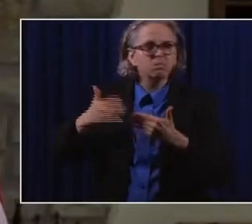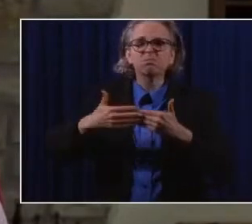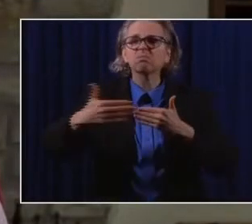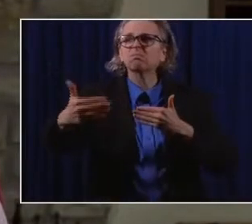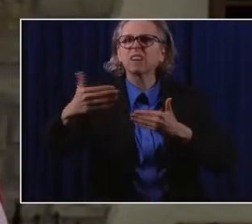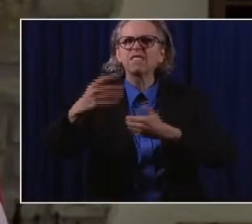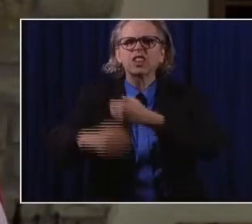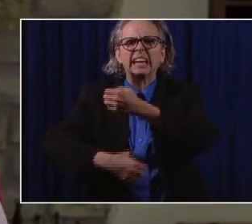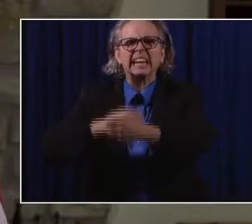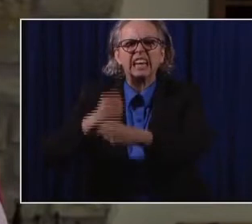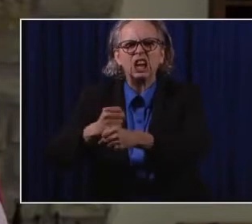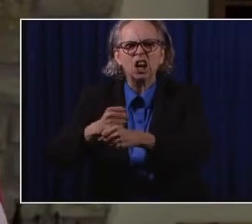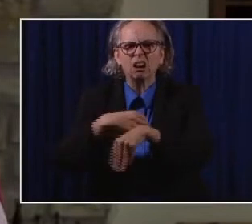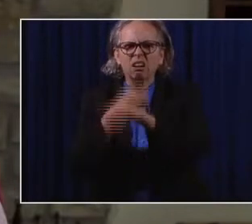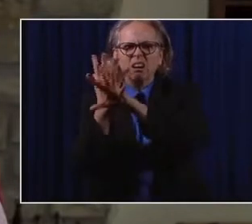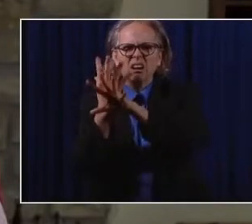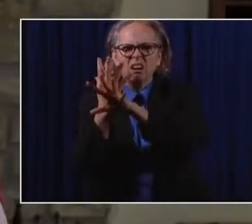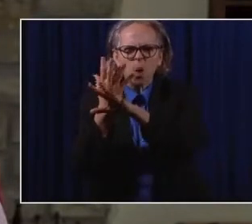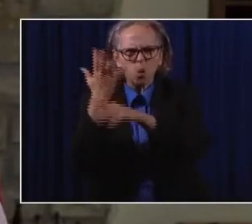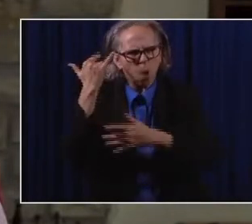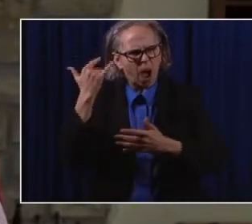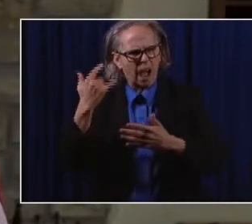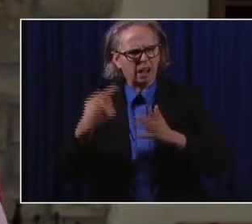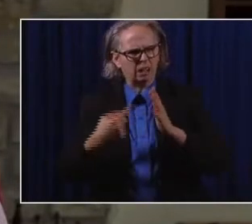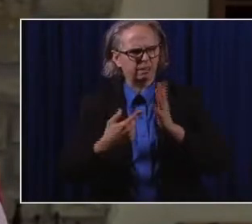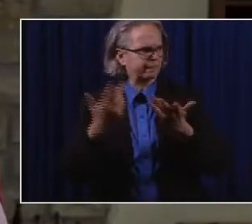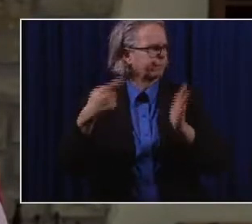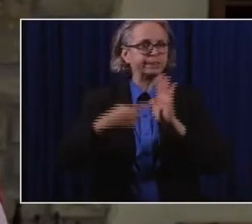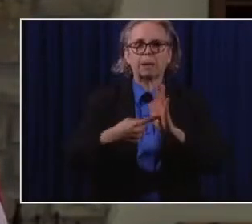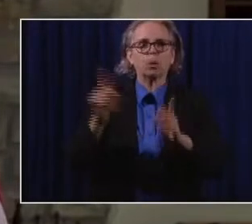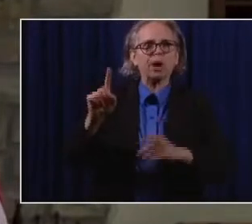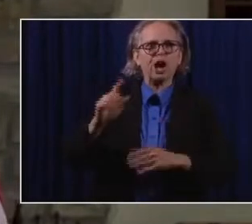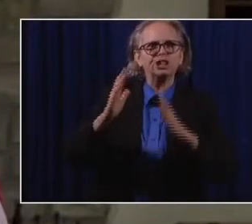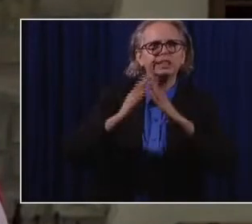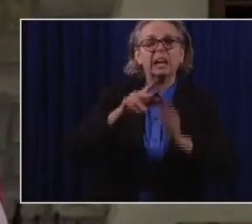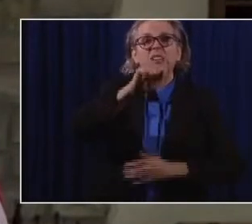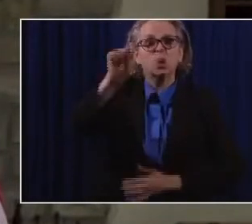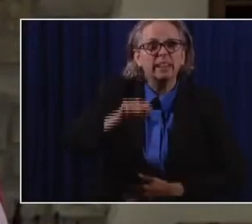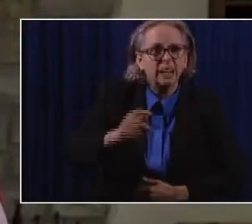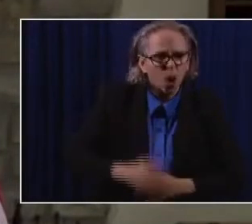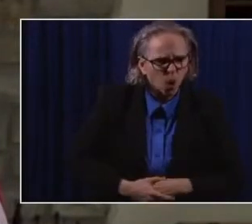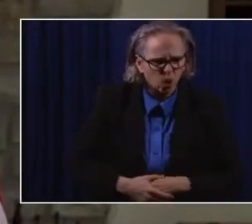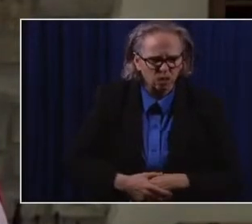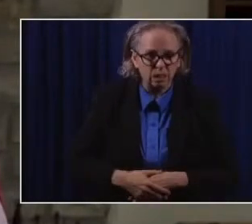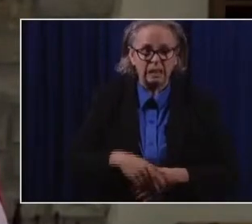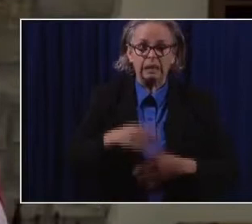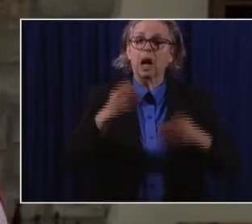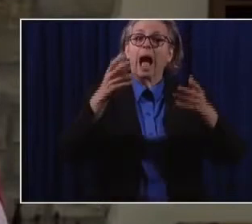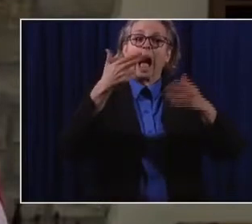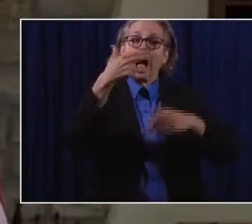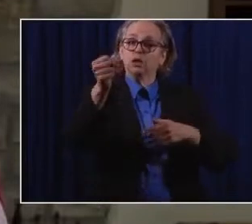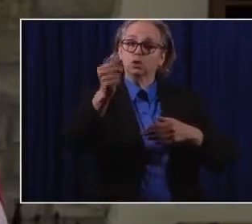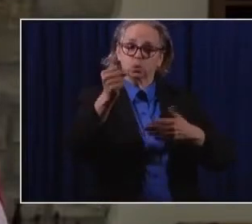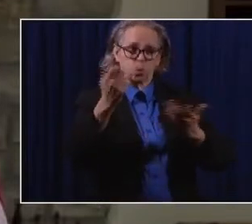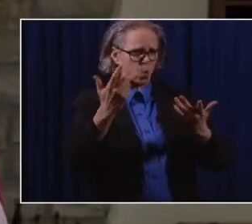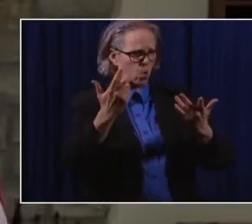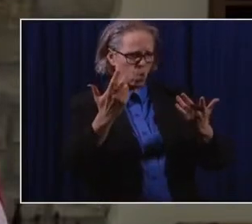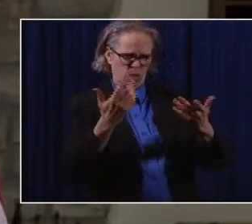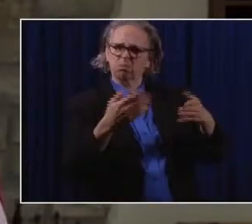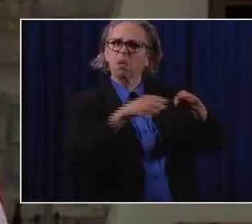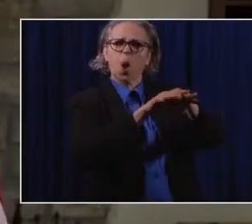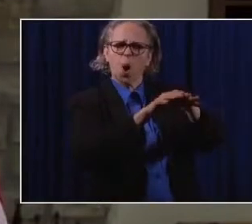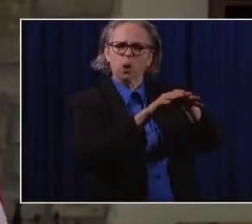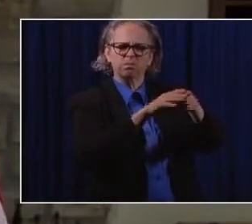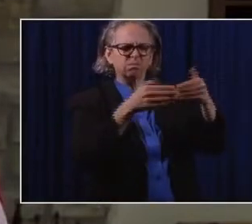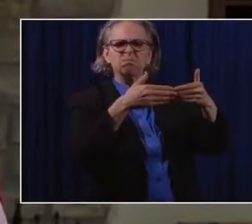the decision to keep their high schools closed through the end of the semester, meaning that in Toledo, for these